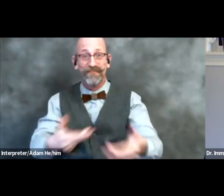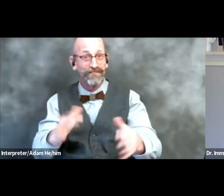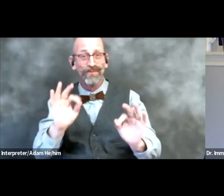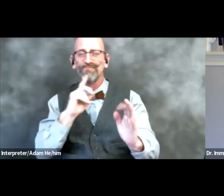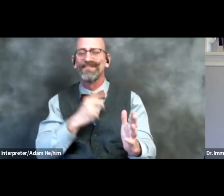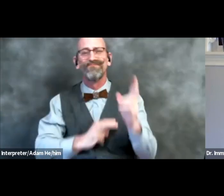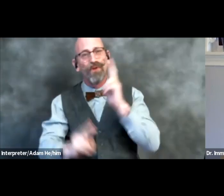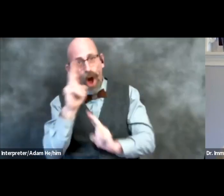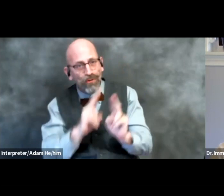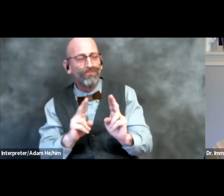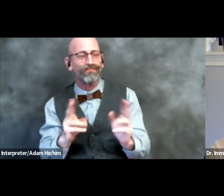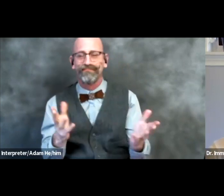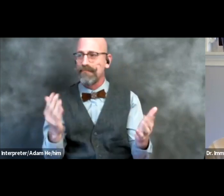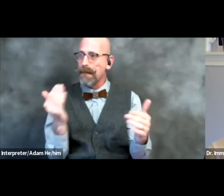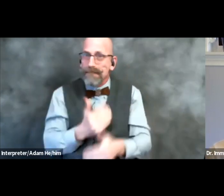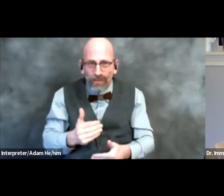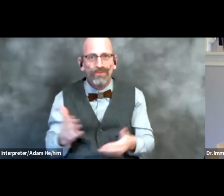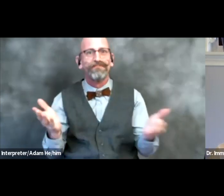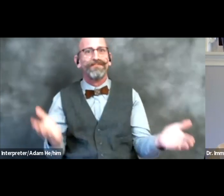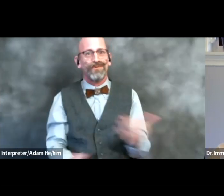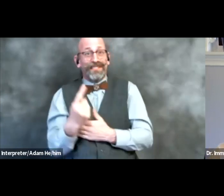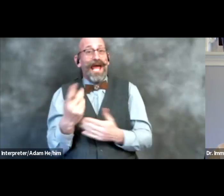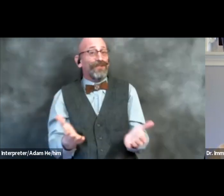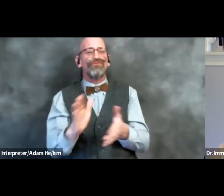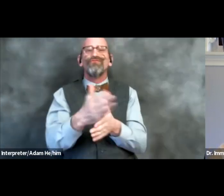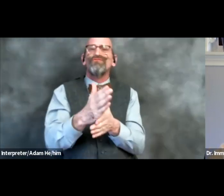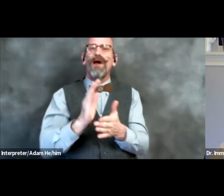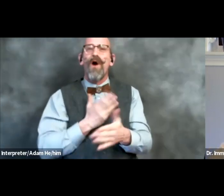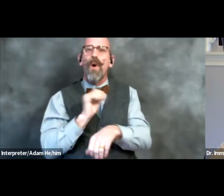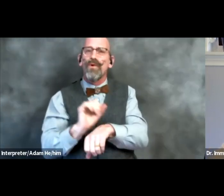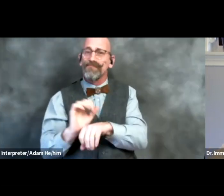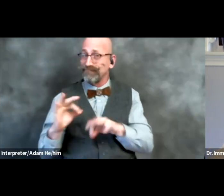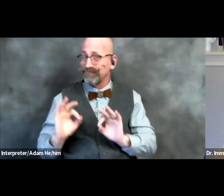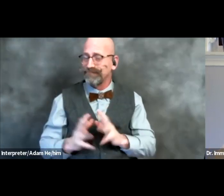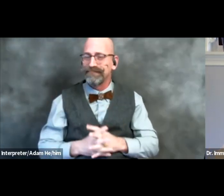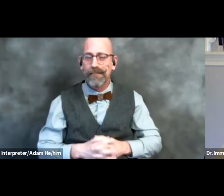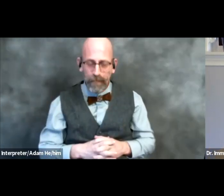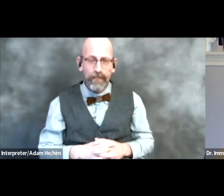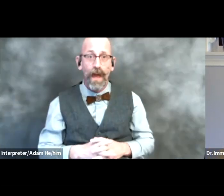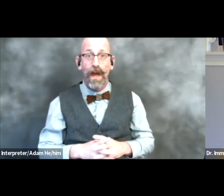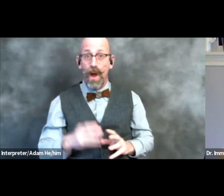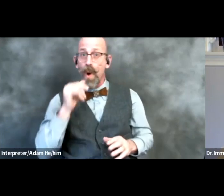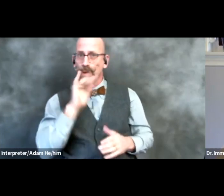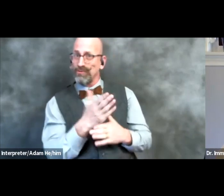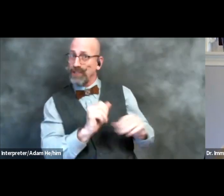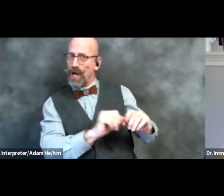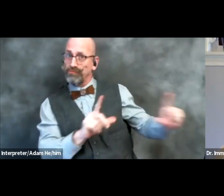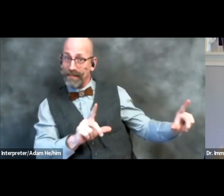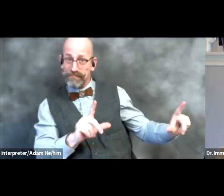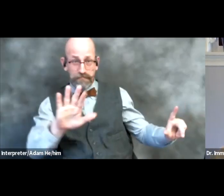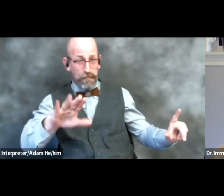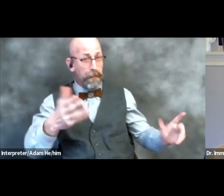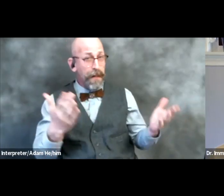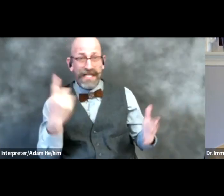to share with you some of the work that we've been doing. I'm going to share my screen. Maybe I can get a thumbs up